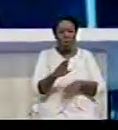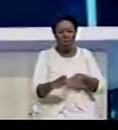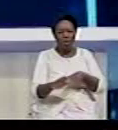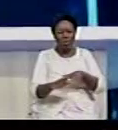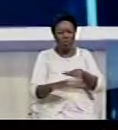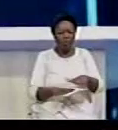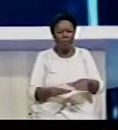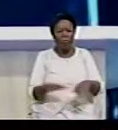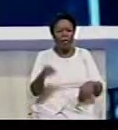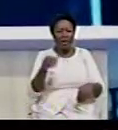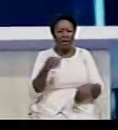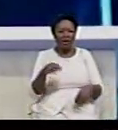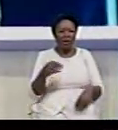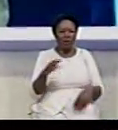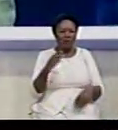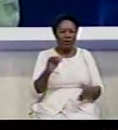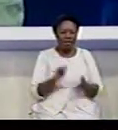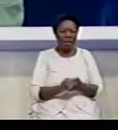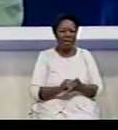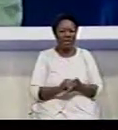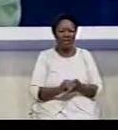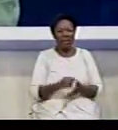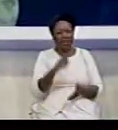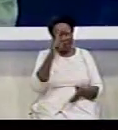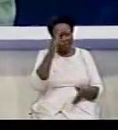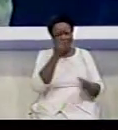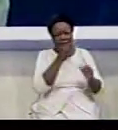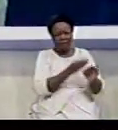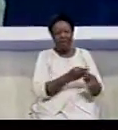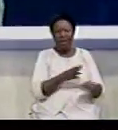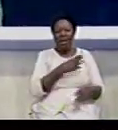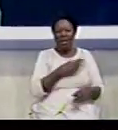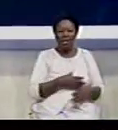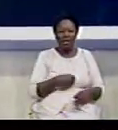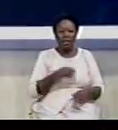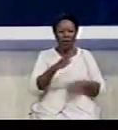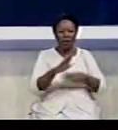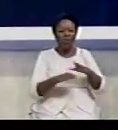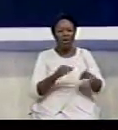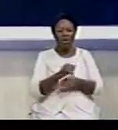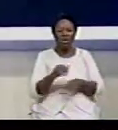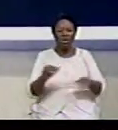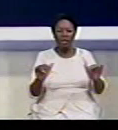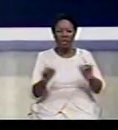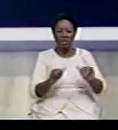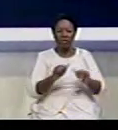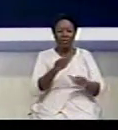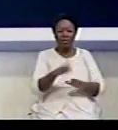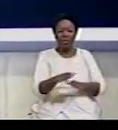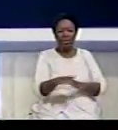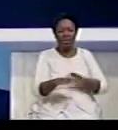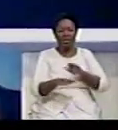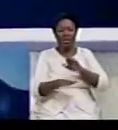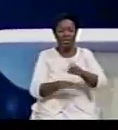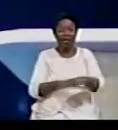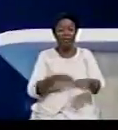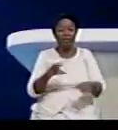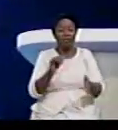faith. Similar. They also walk in the steps of that faith of our